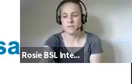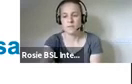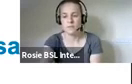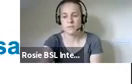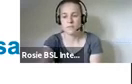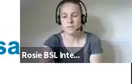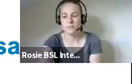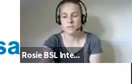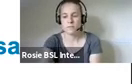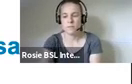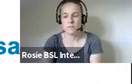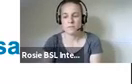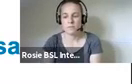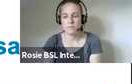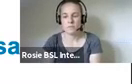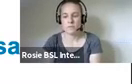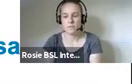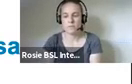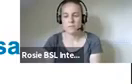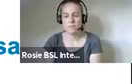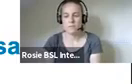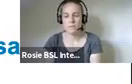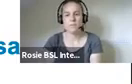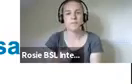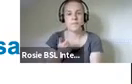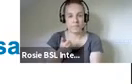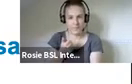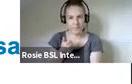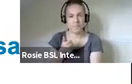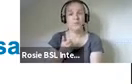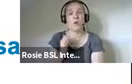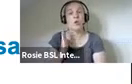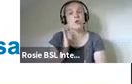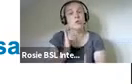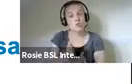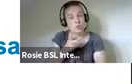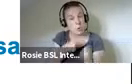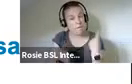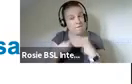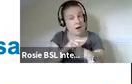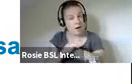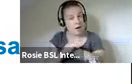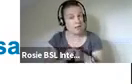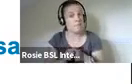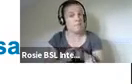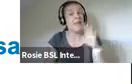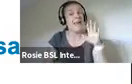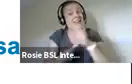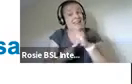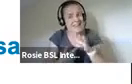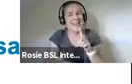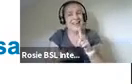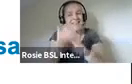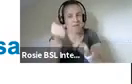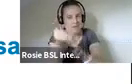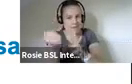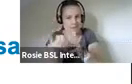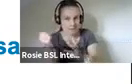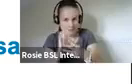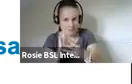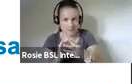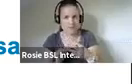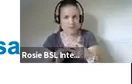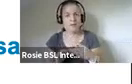So what ranked true for us was that the key findings in our overall research was that early